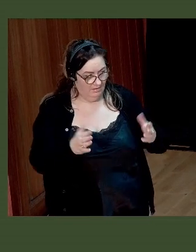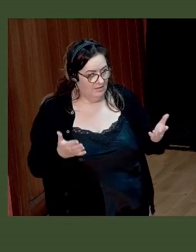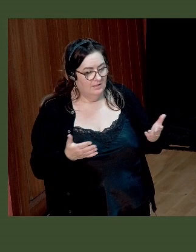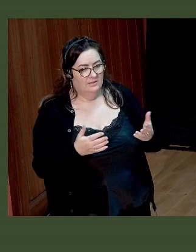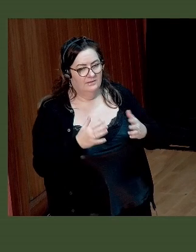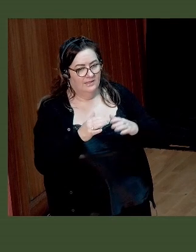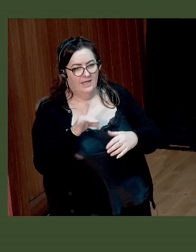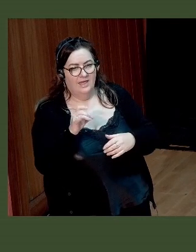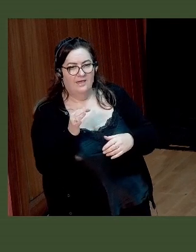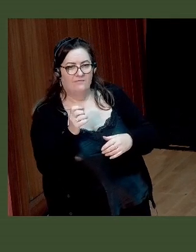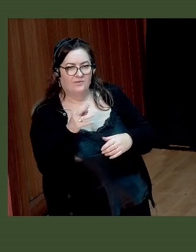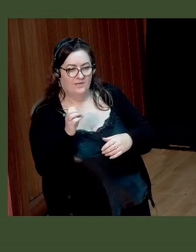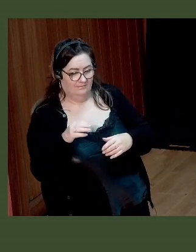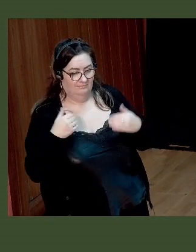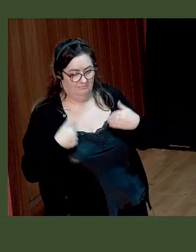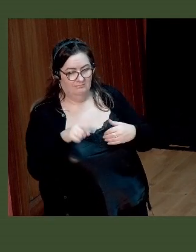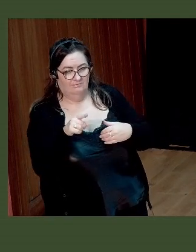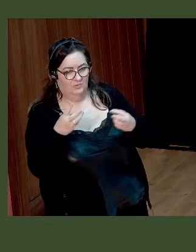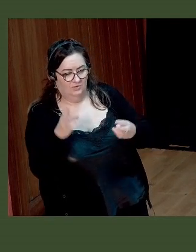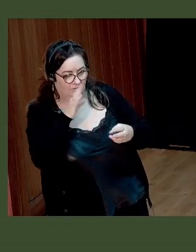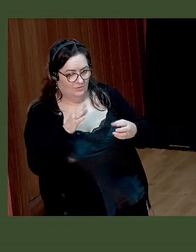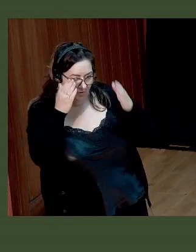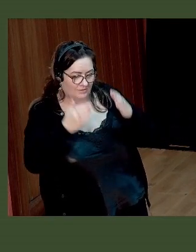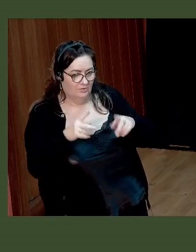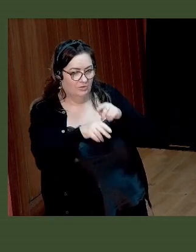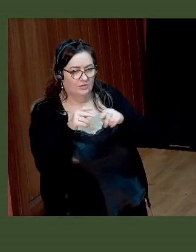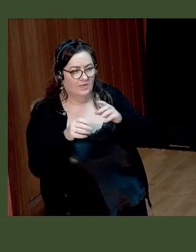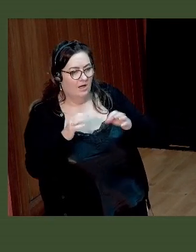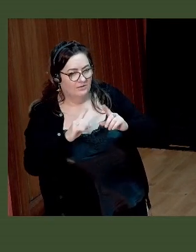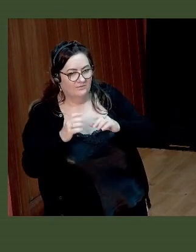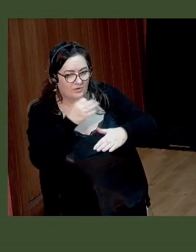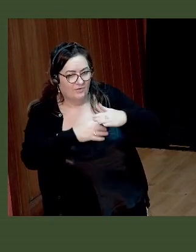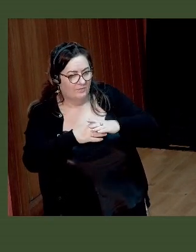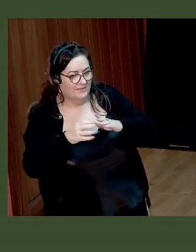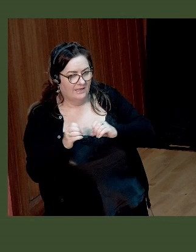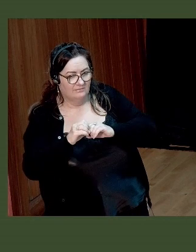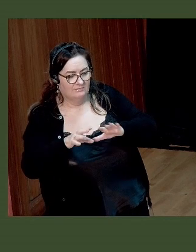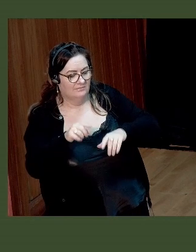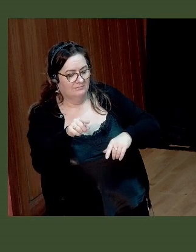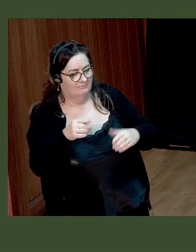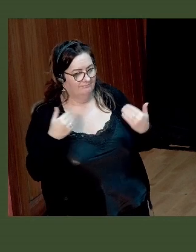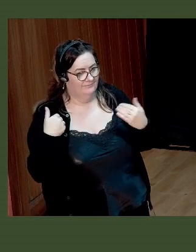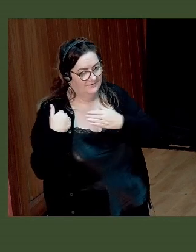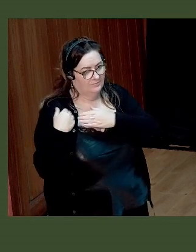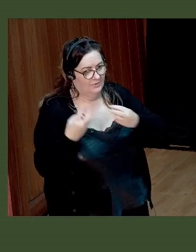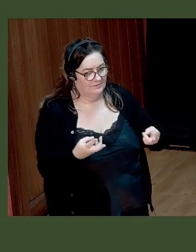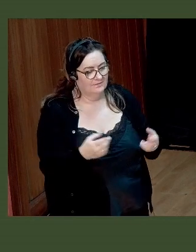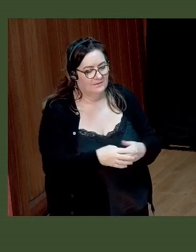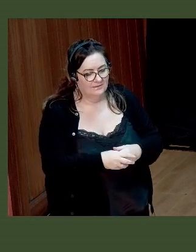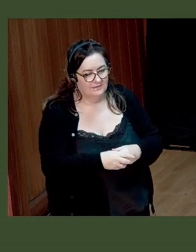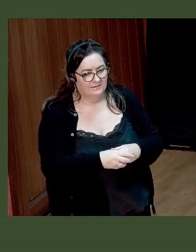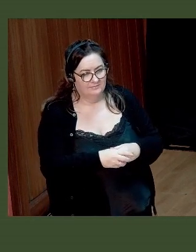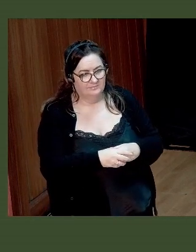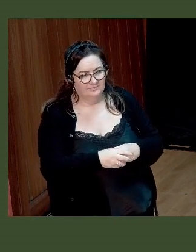parliamentary secretary, Heffernan, a farmer's man, whose sole concern was to cut government demands on the farming community, and a minister who also happened to